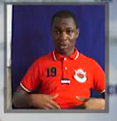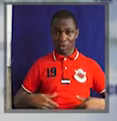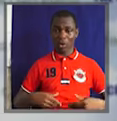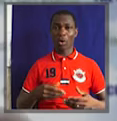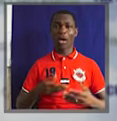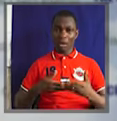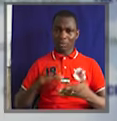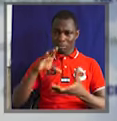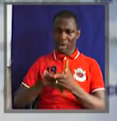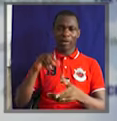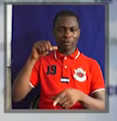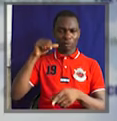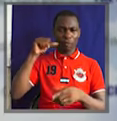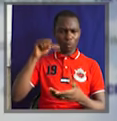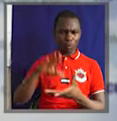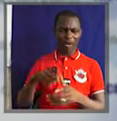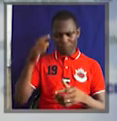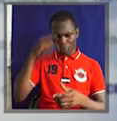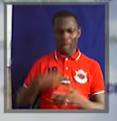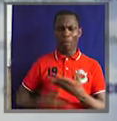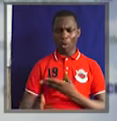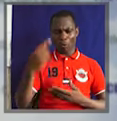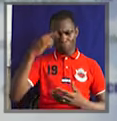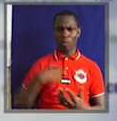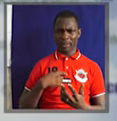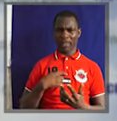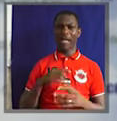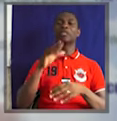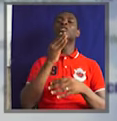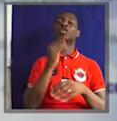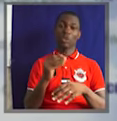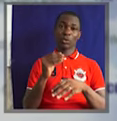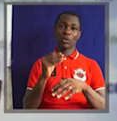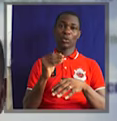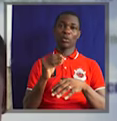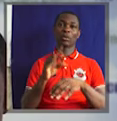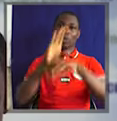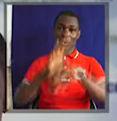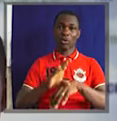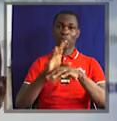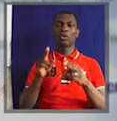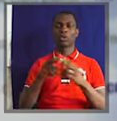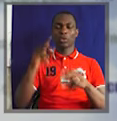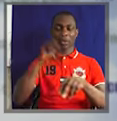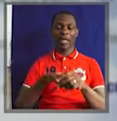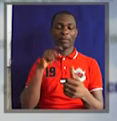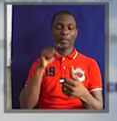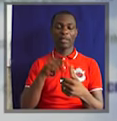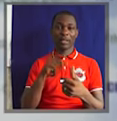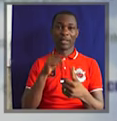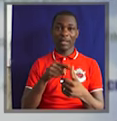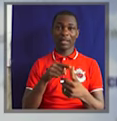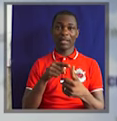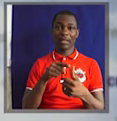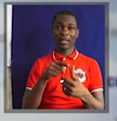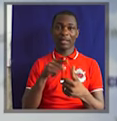owo ema e wo mi din mu sa de beya mi din empepa na e jewfo amamre enti bra el no